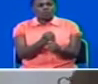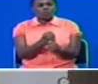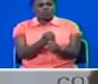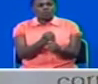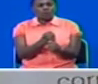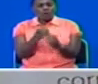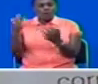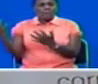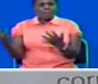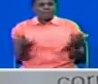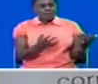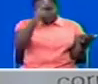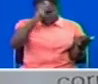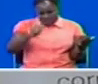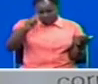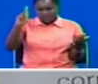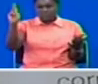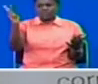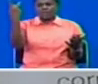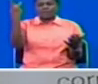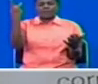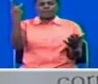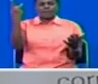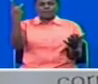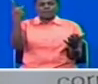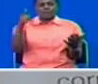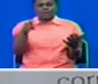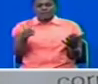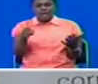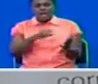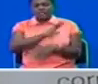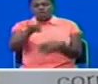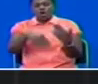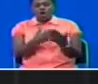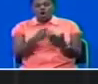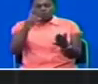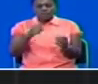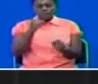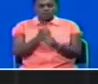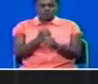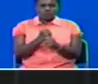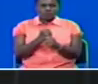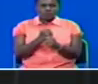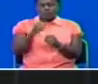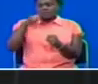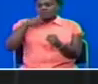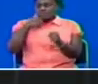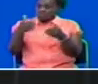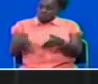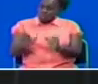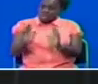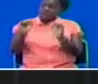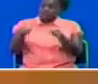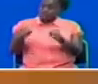to bring honor to Kenya. That's all that we need to look at. Whether or not the new approach will